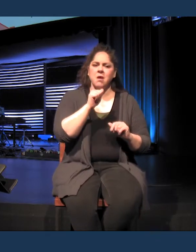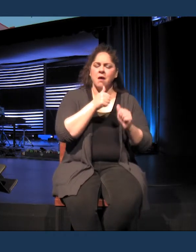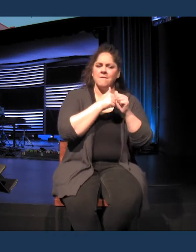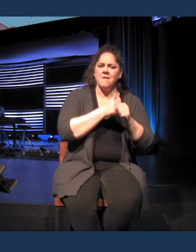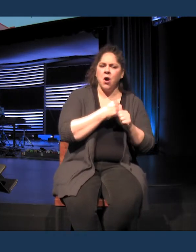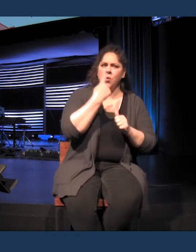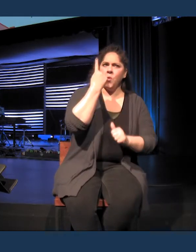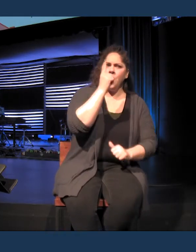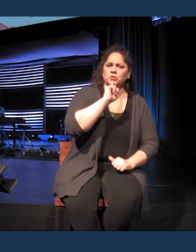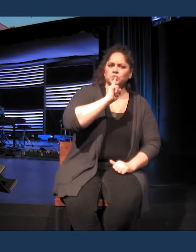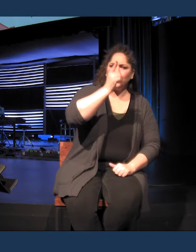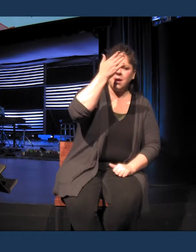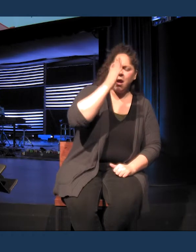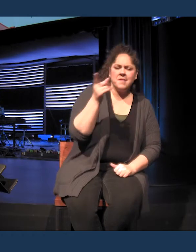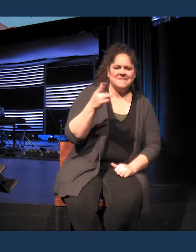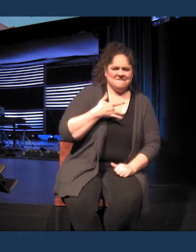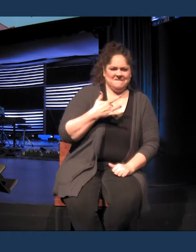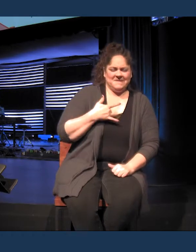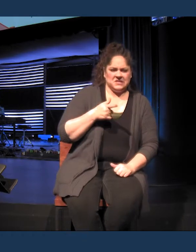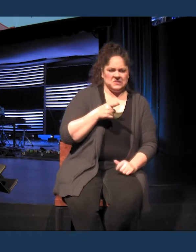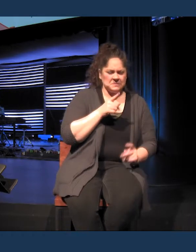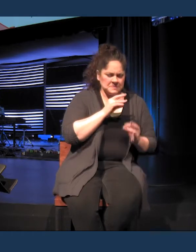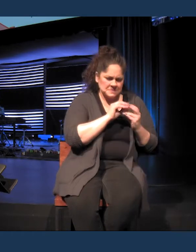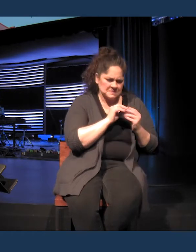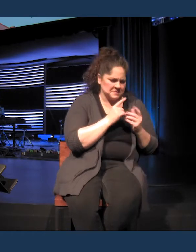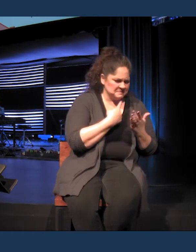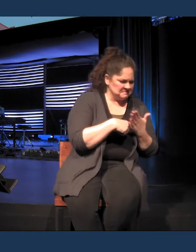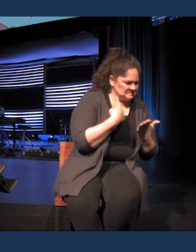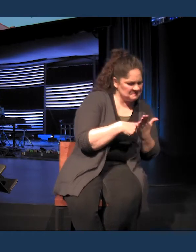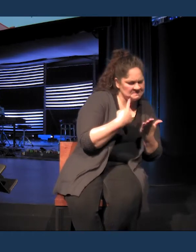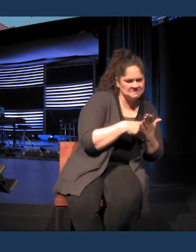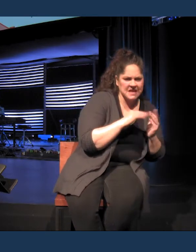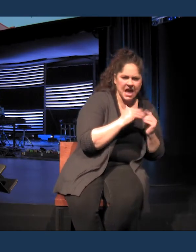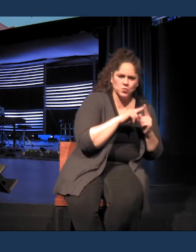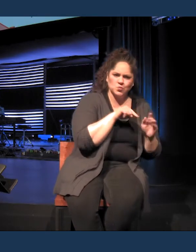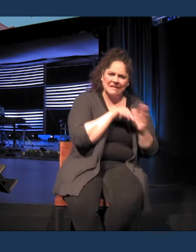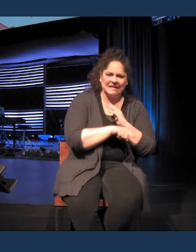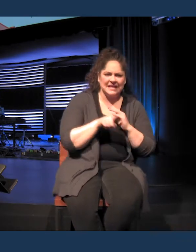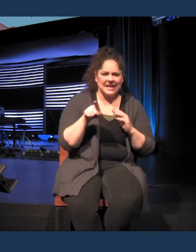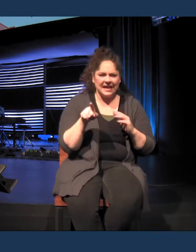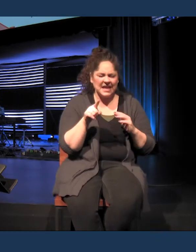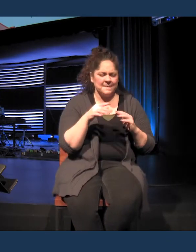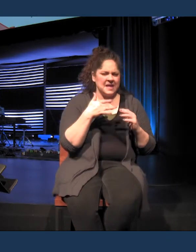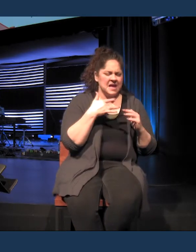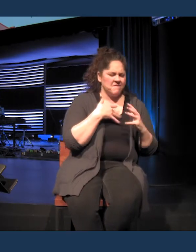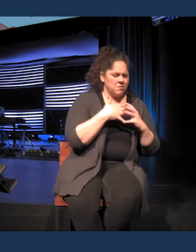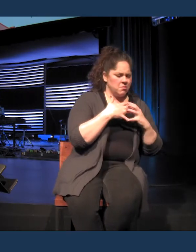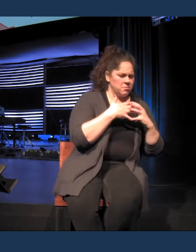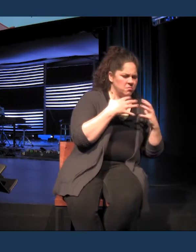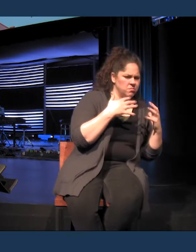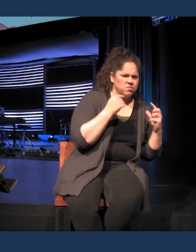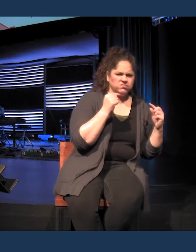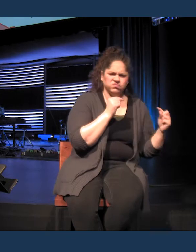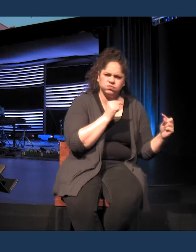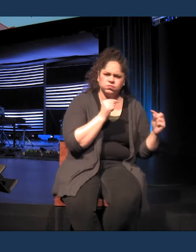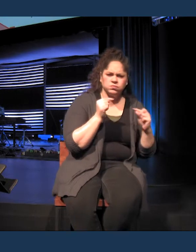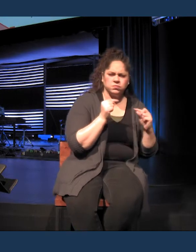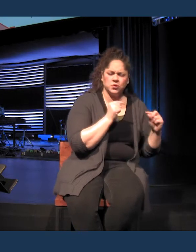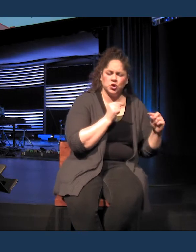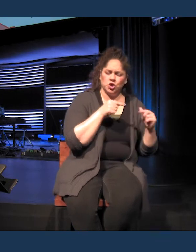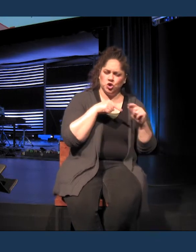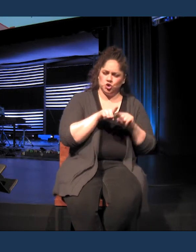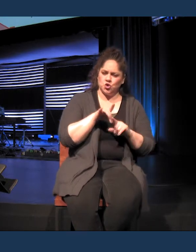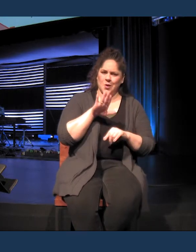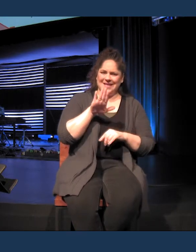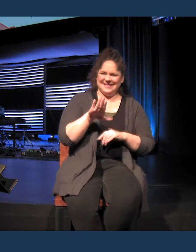God. And so they were plotting to kill Jesus, and there were all of these confrontational moments in these final days where Jesus